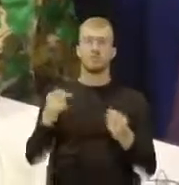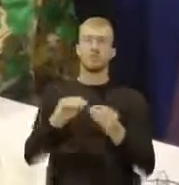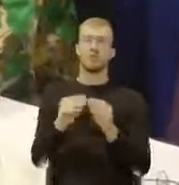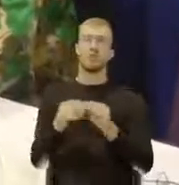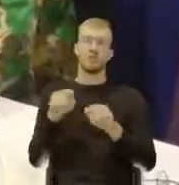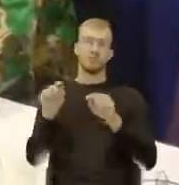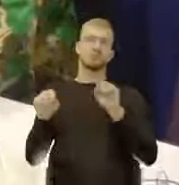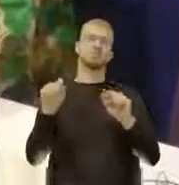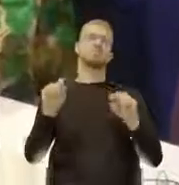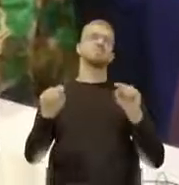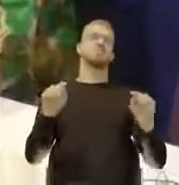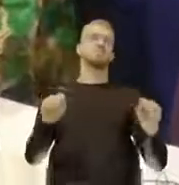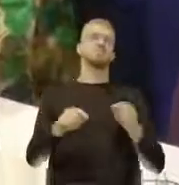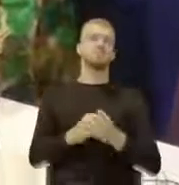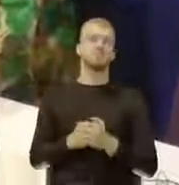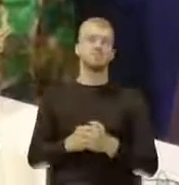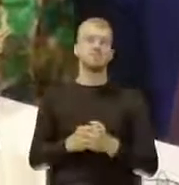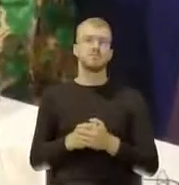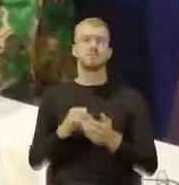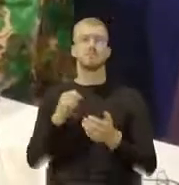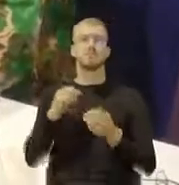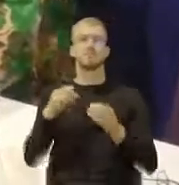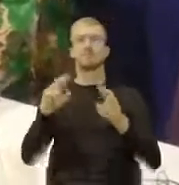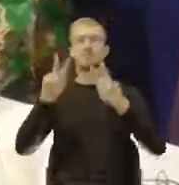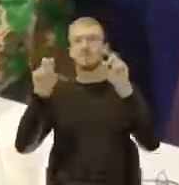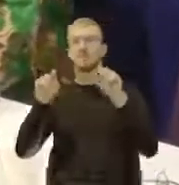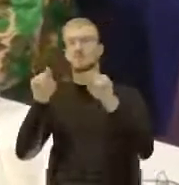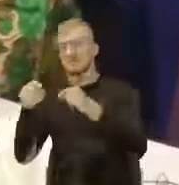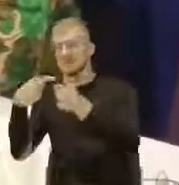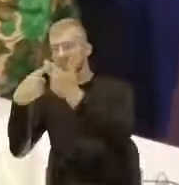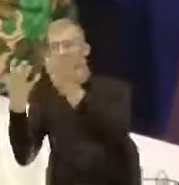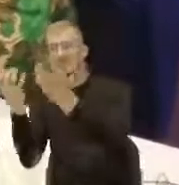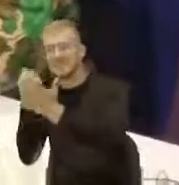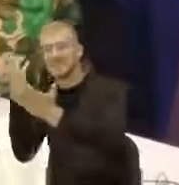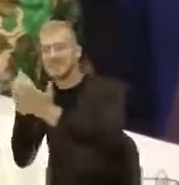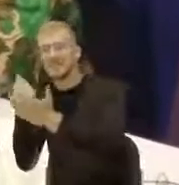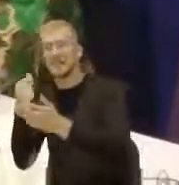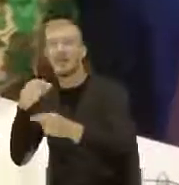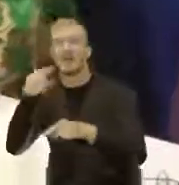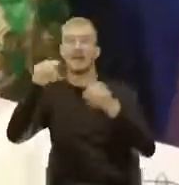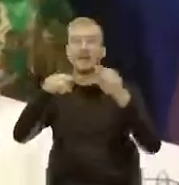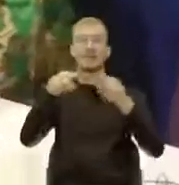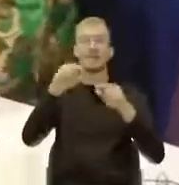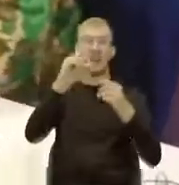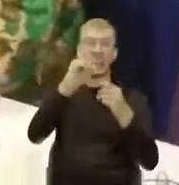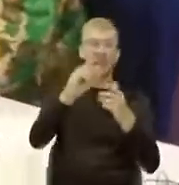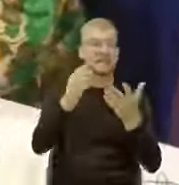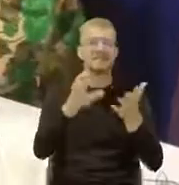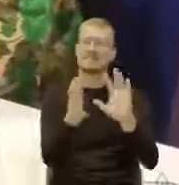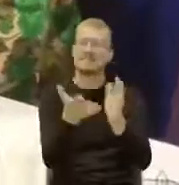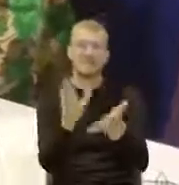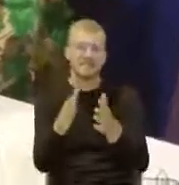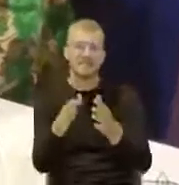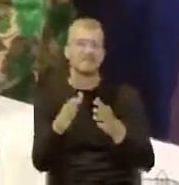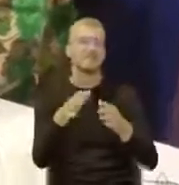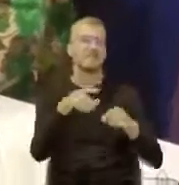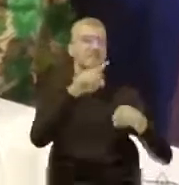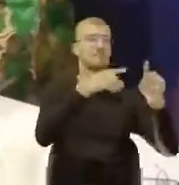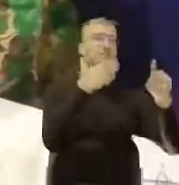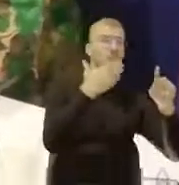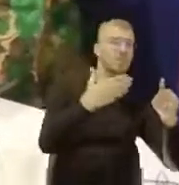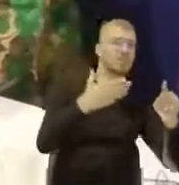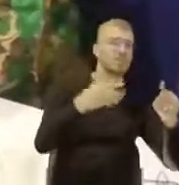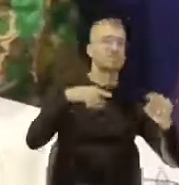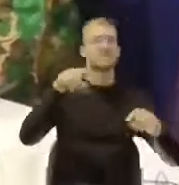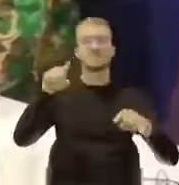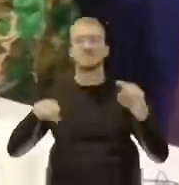on others. And I think this is another important point. As we celebrate the review of the New Urban Agenda, 6 years of the New Urban Agenda, how far we've come.